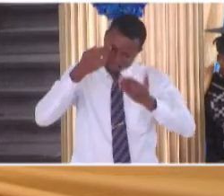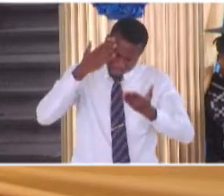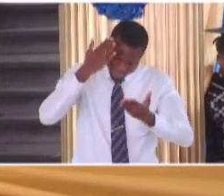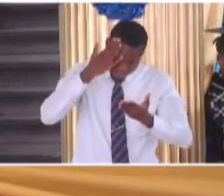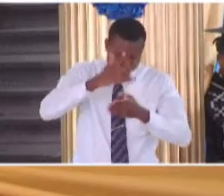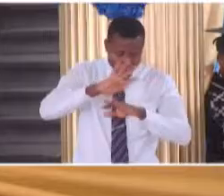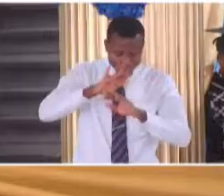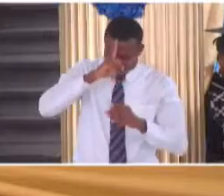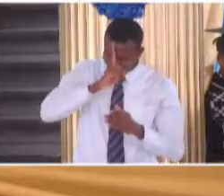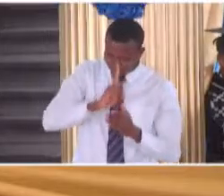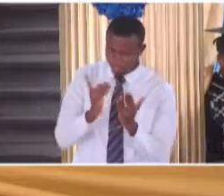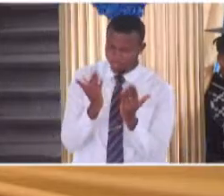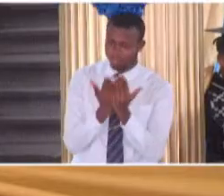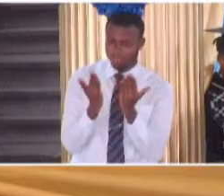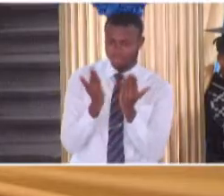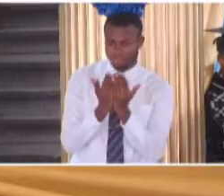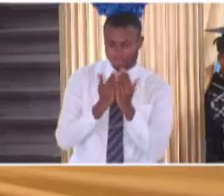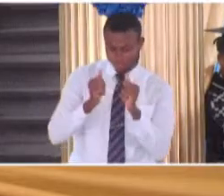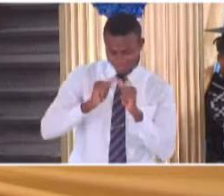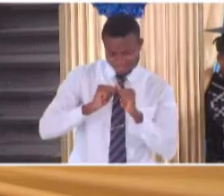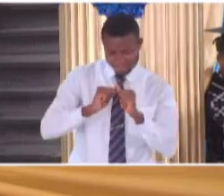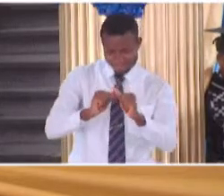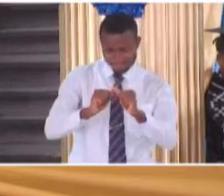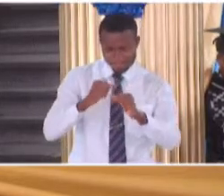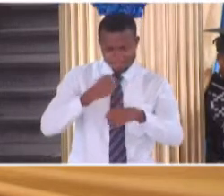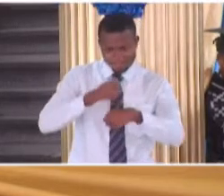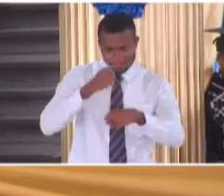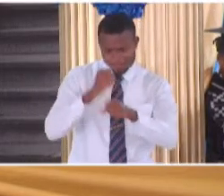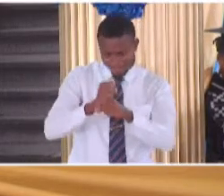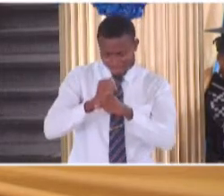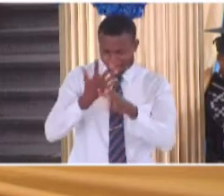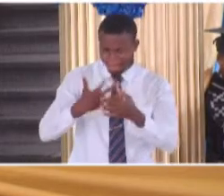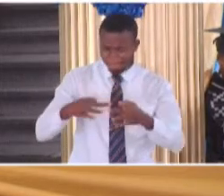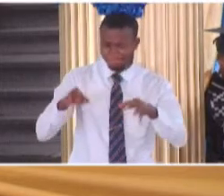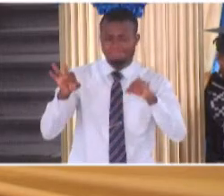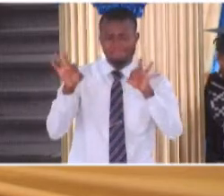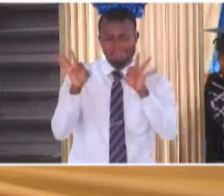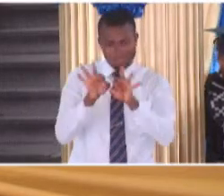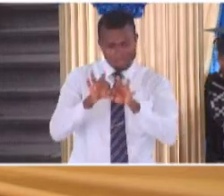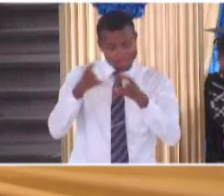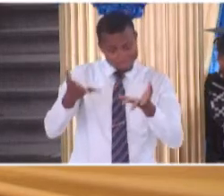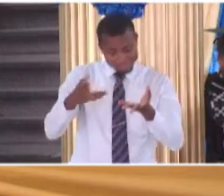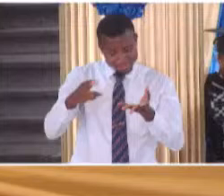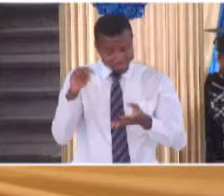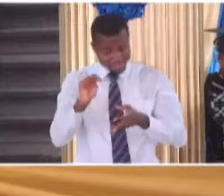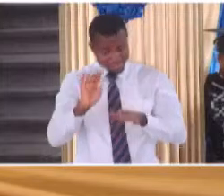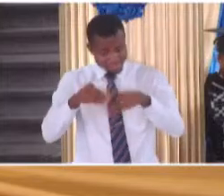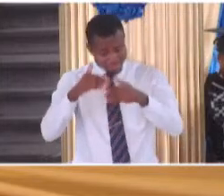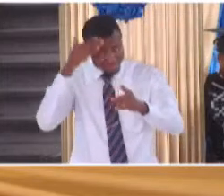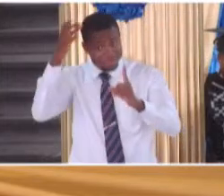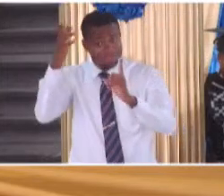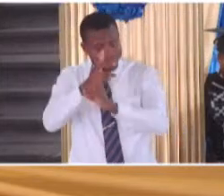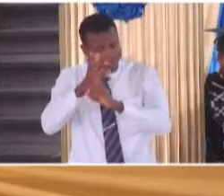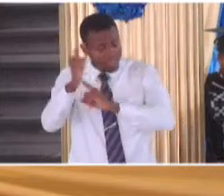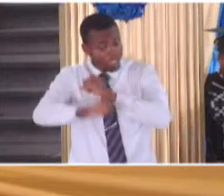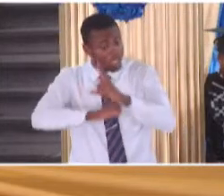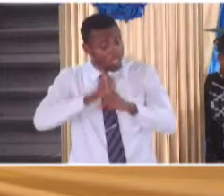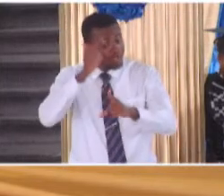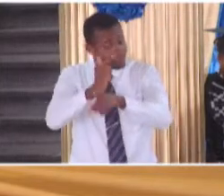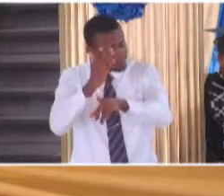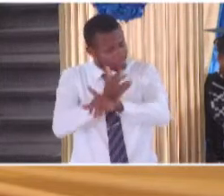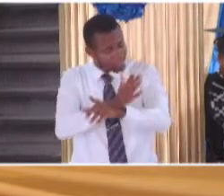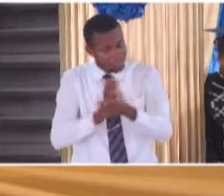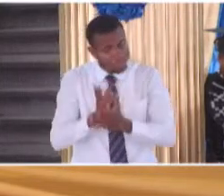academic excellence. We continue to make significant strides in our quest to achieve global impact through